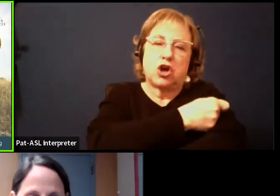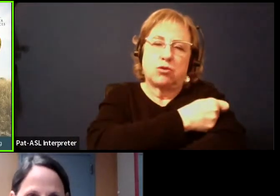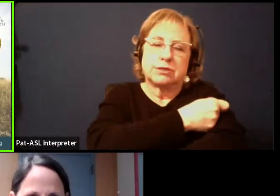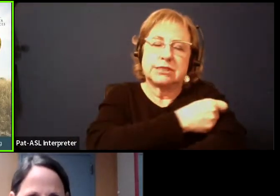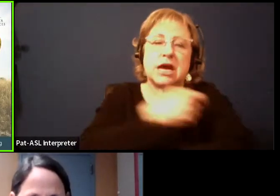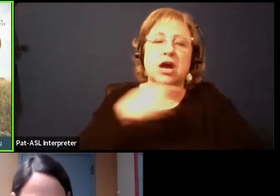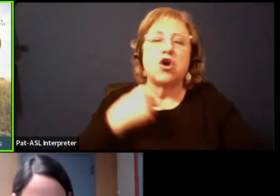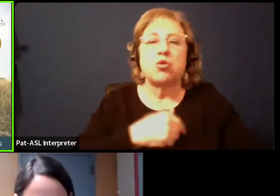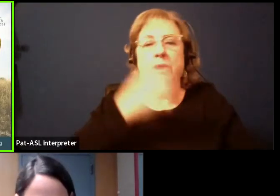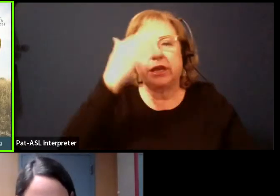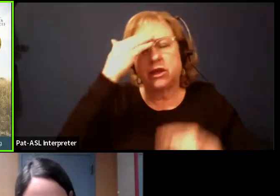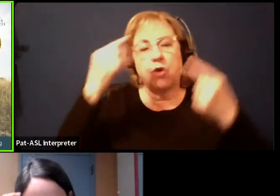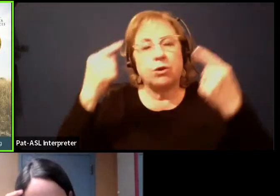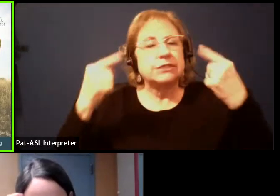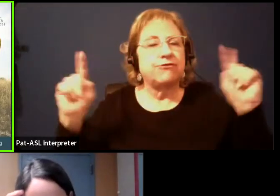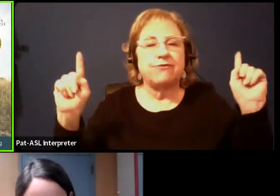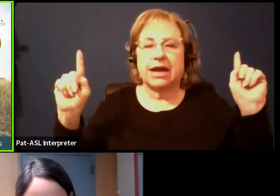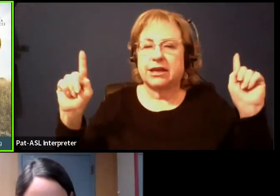Like I mentioned before,